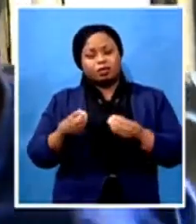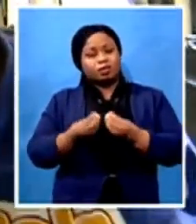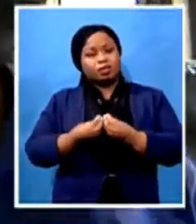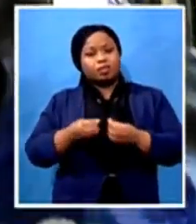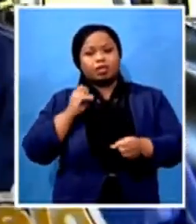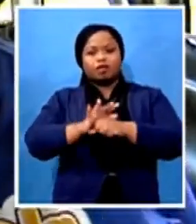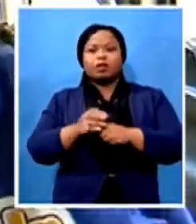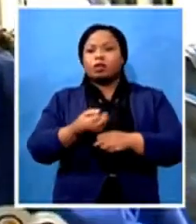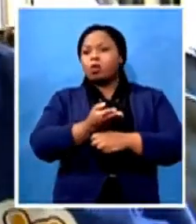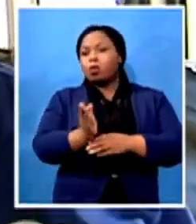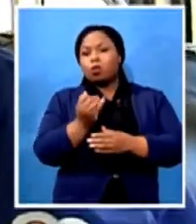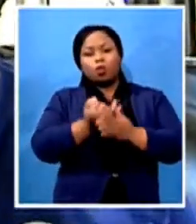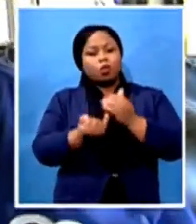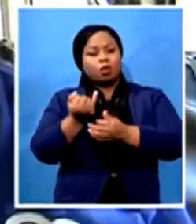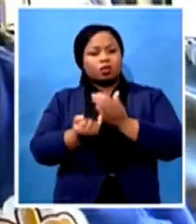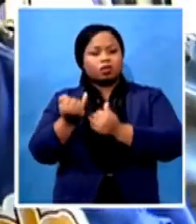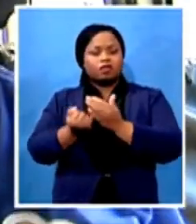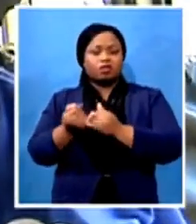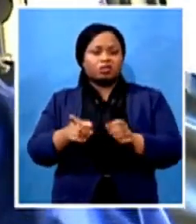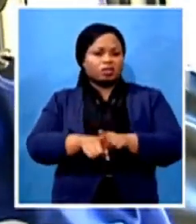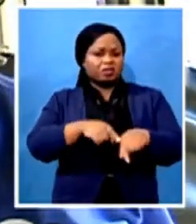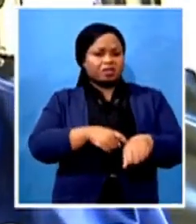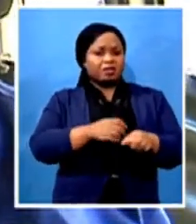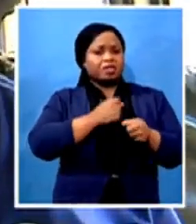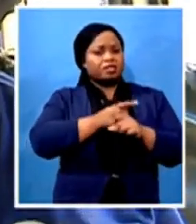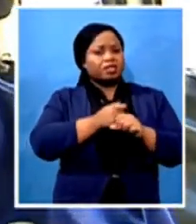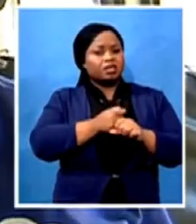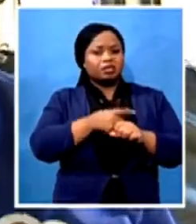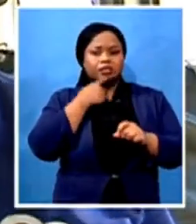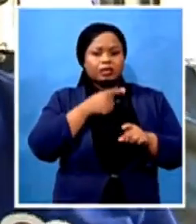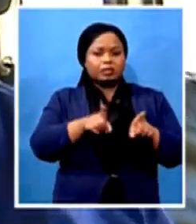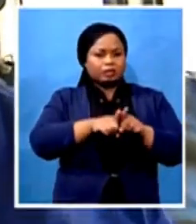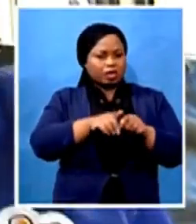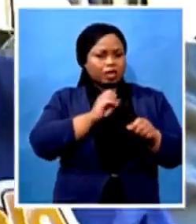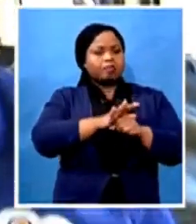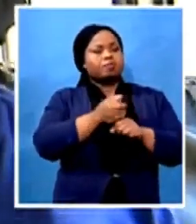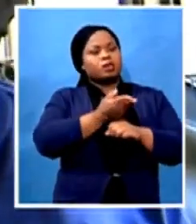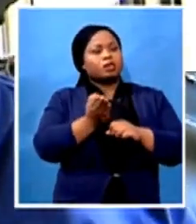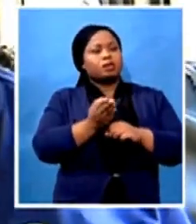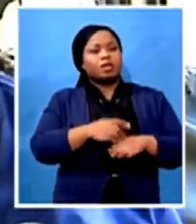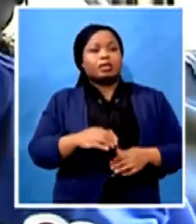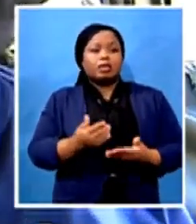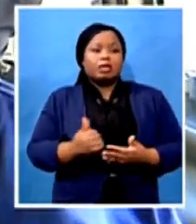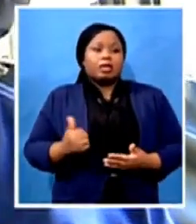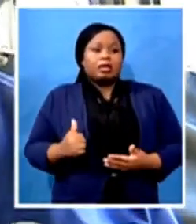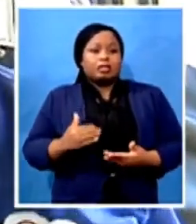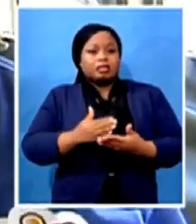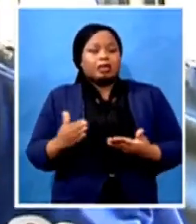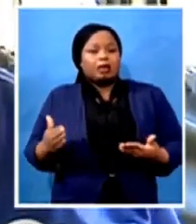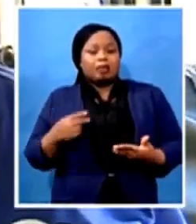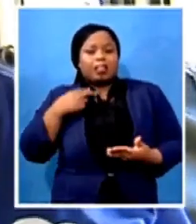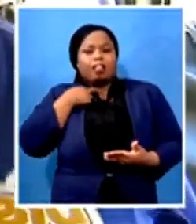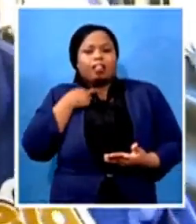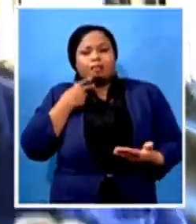taxi associations are saying it's affected them too. And unfortunately, those who are going to pay the price for that are going to be the commuters, because the